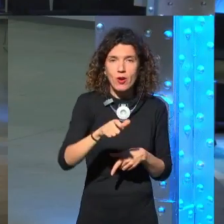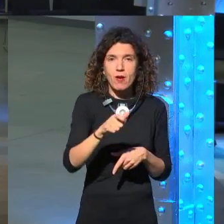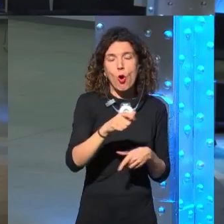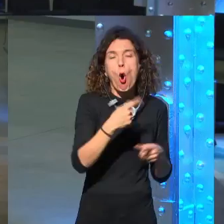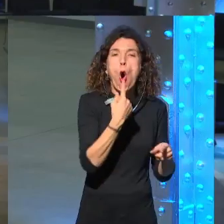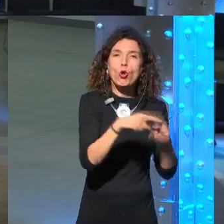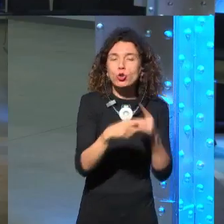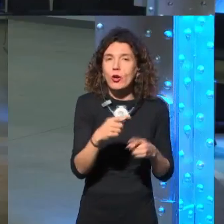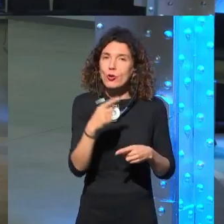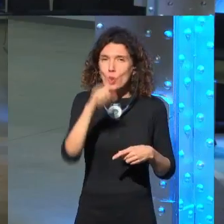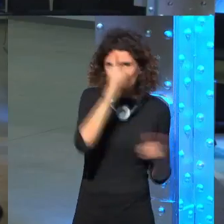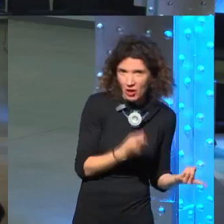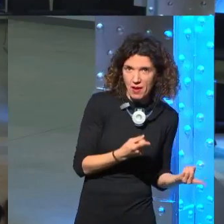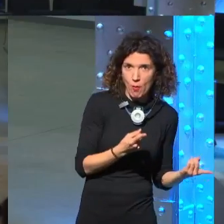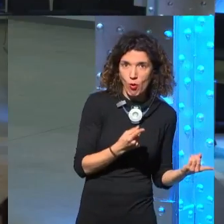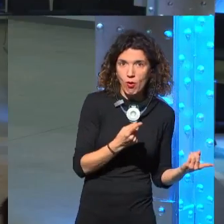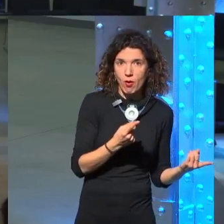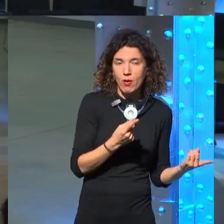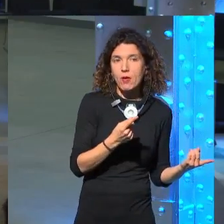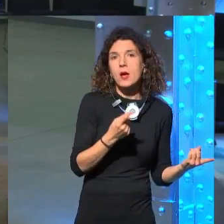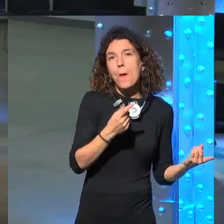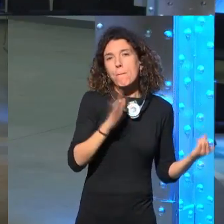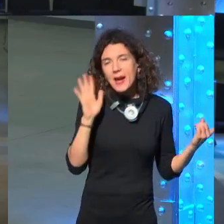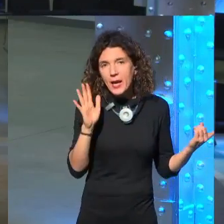know. And the journalists were like,